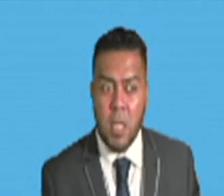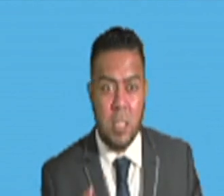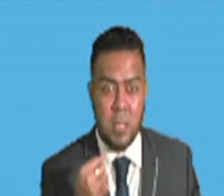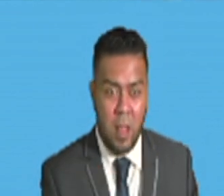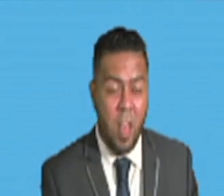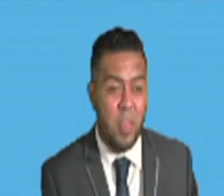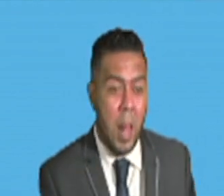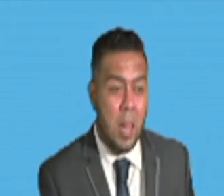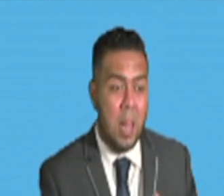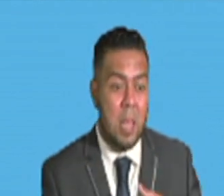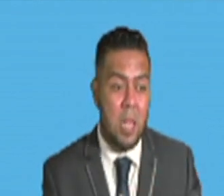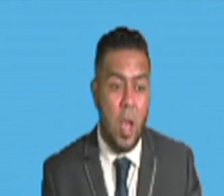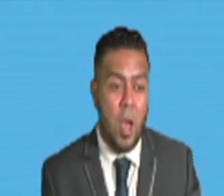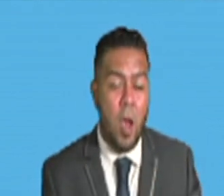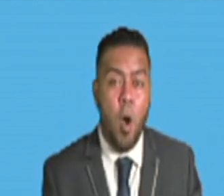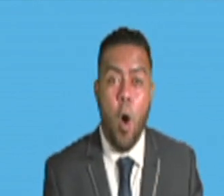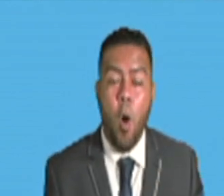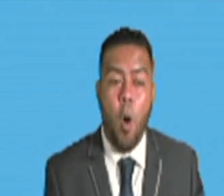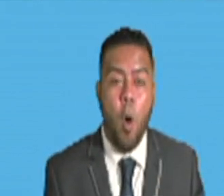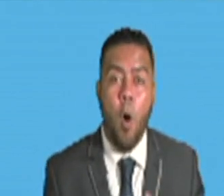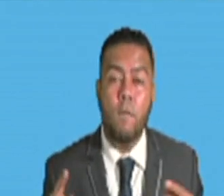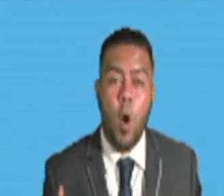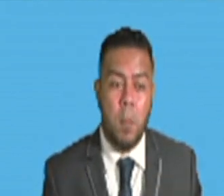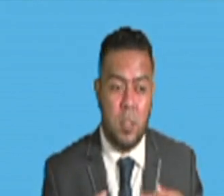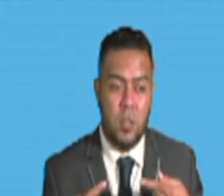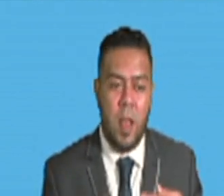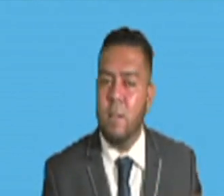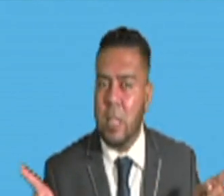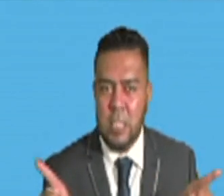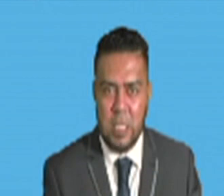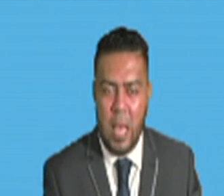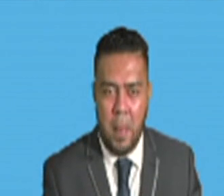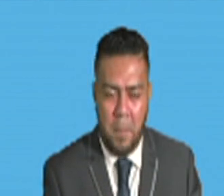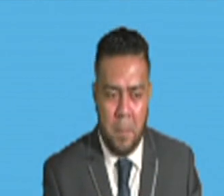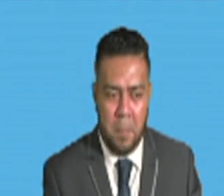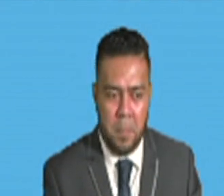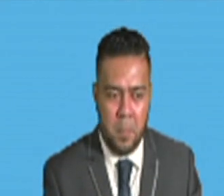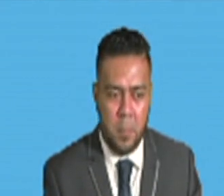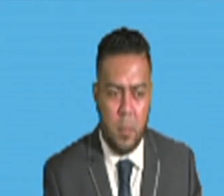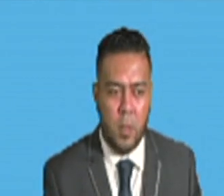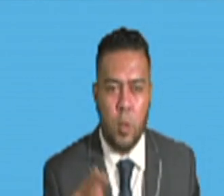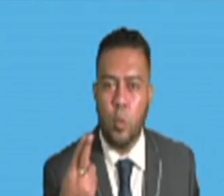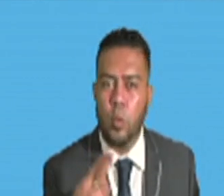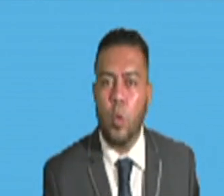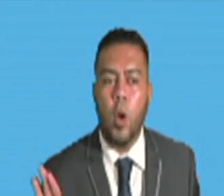of Opposition raised exactly the same rationale to not make a